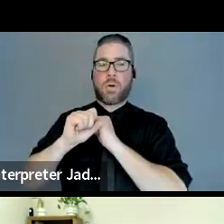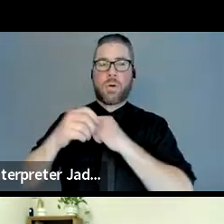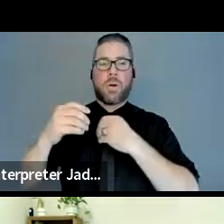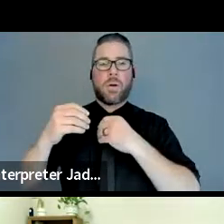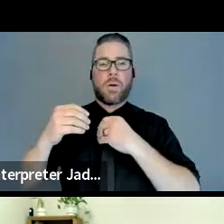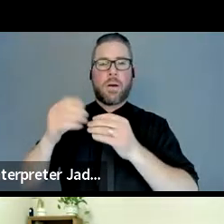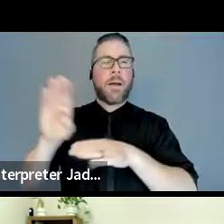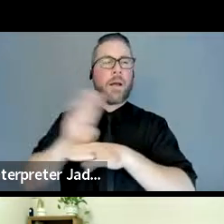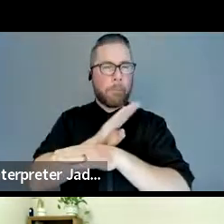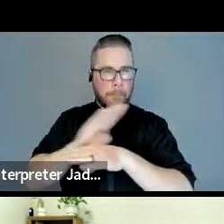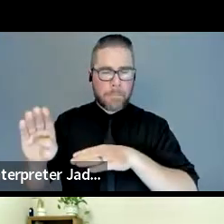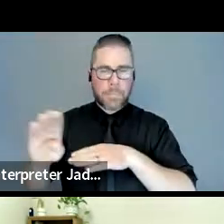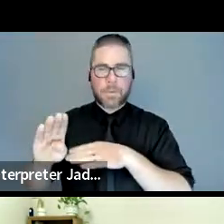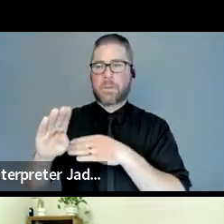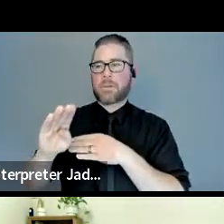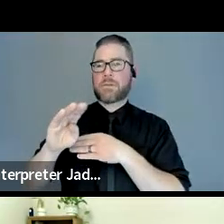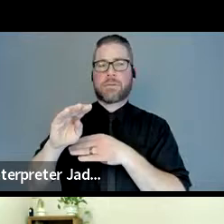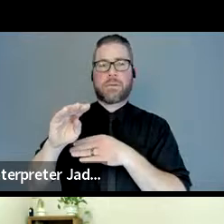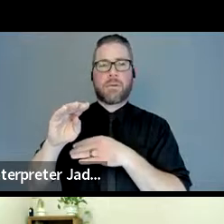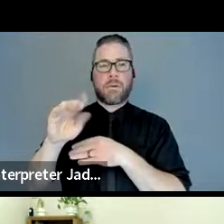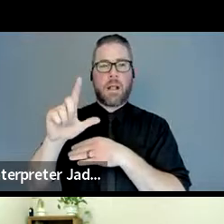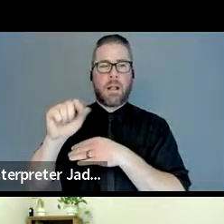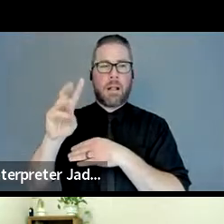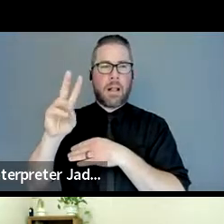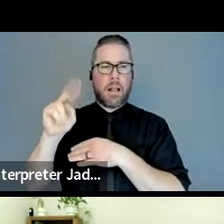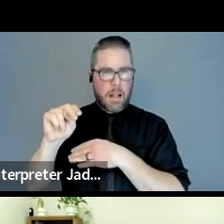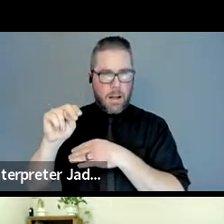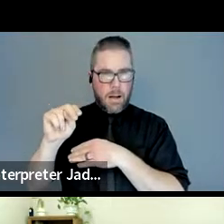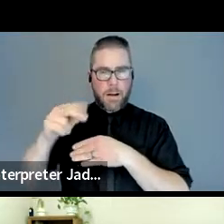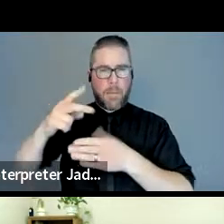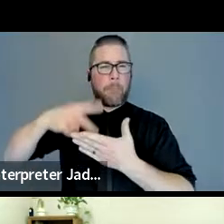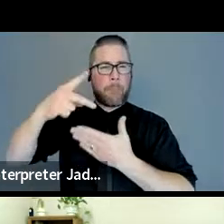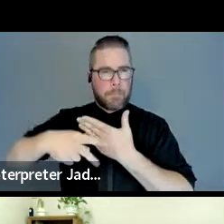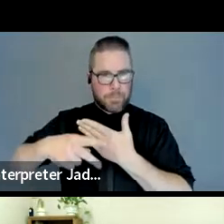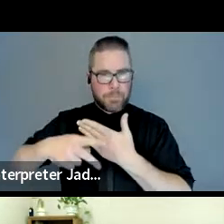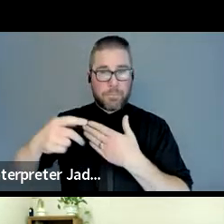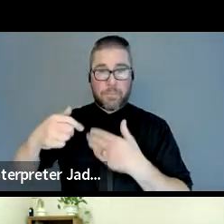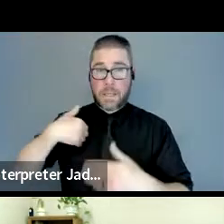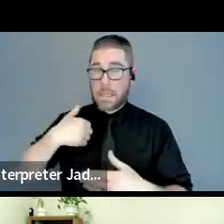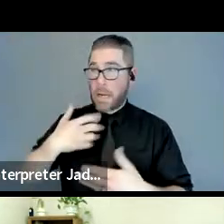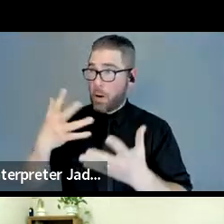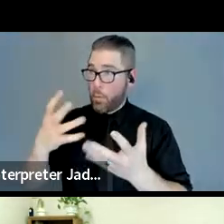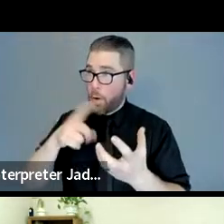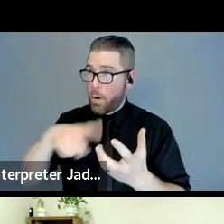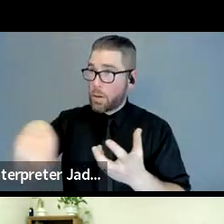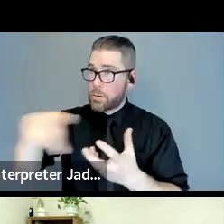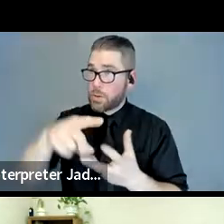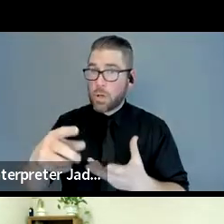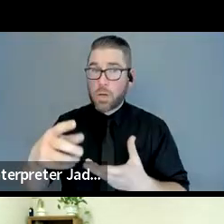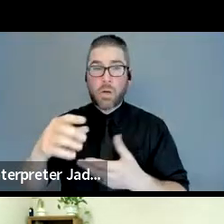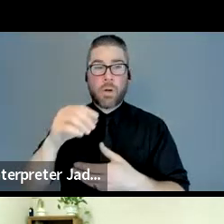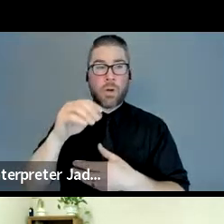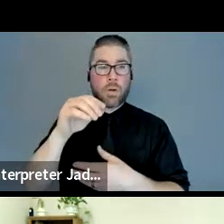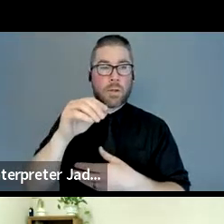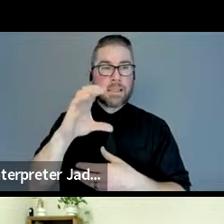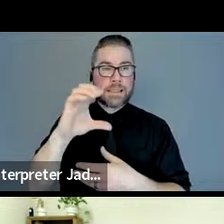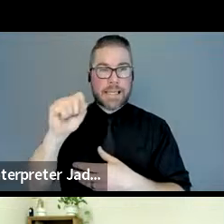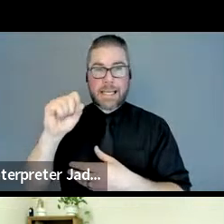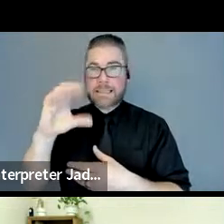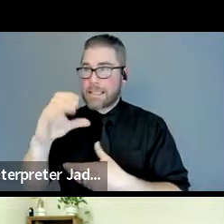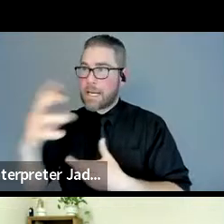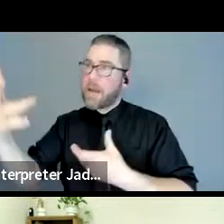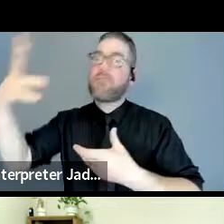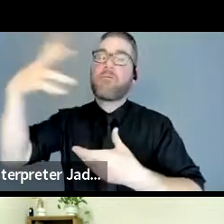of the CSC members online today to please engage with the conversation, ensure that you're asking questions for